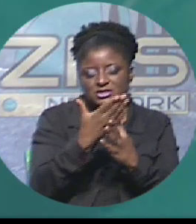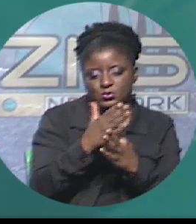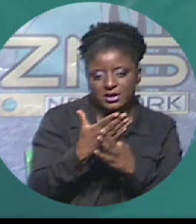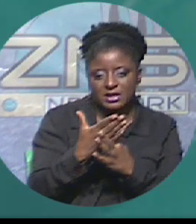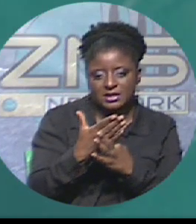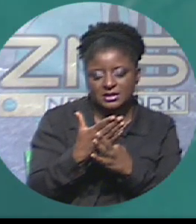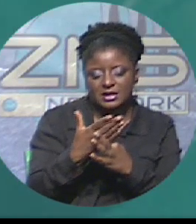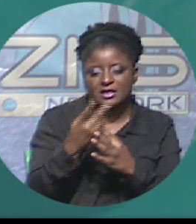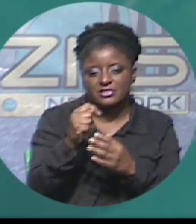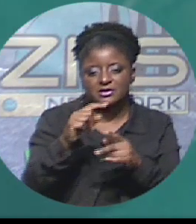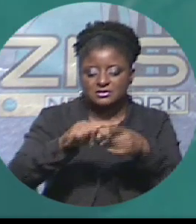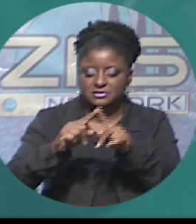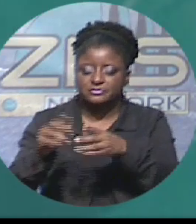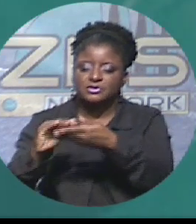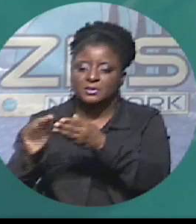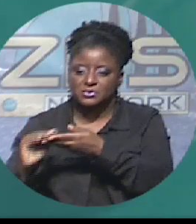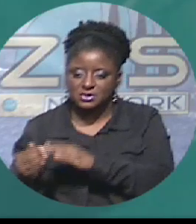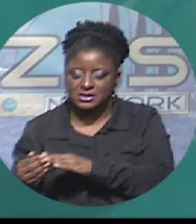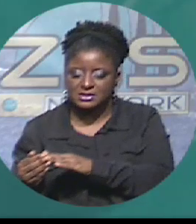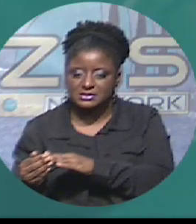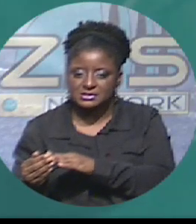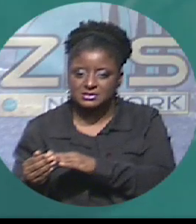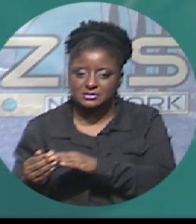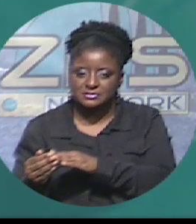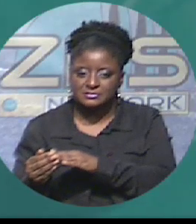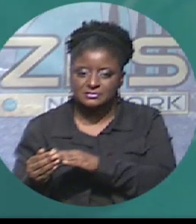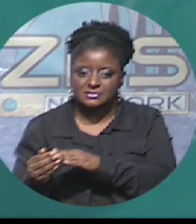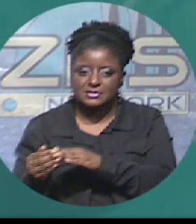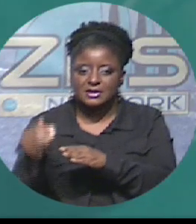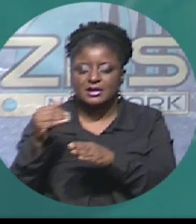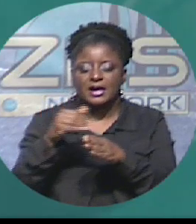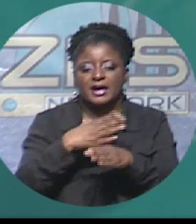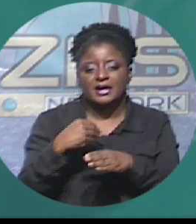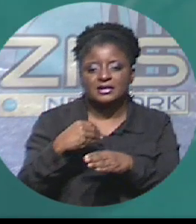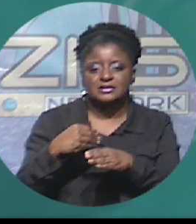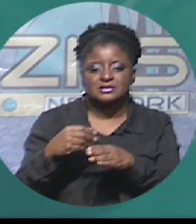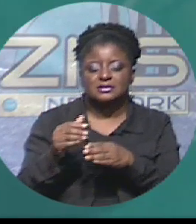communities, establish a working team, and oversee the network's activities within the country.